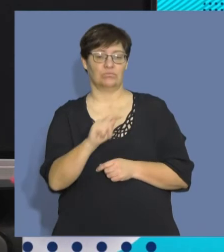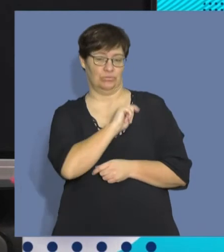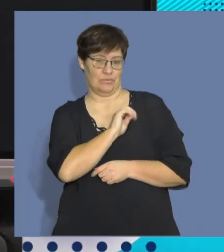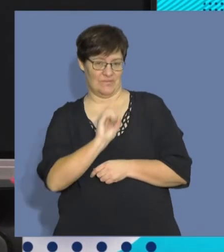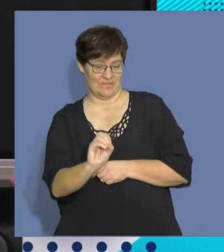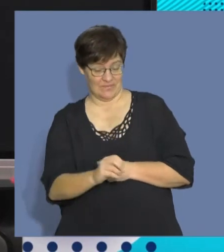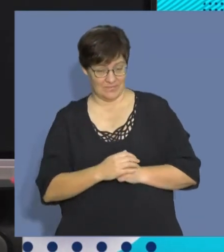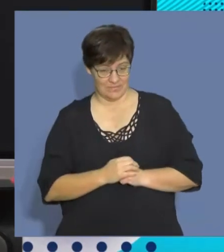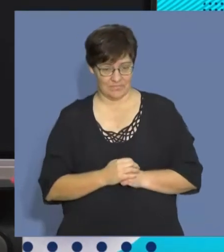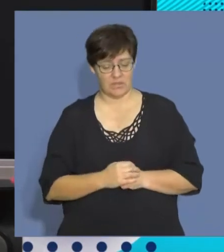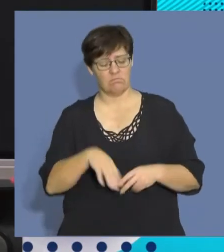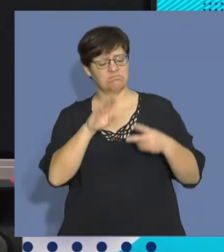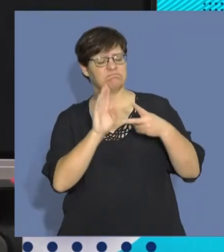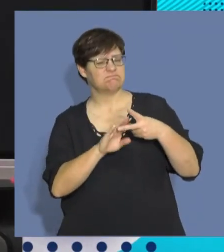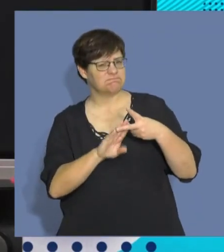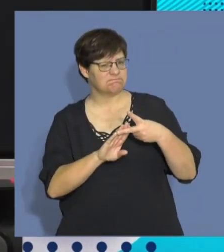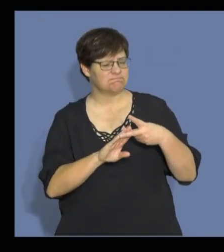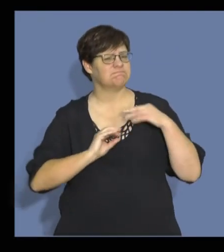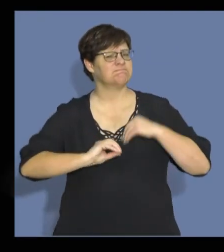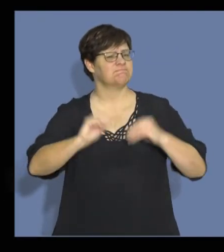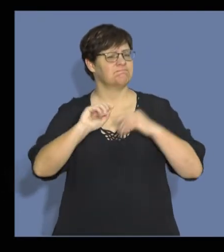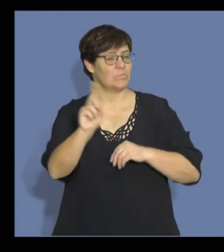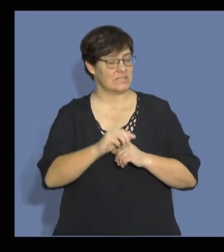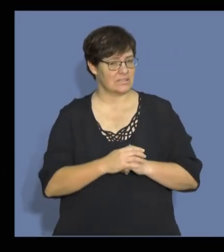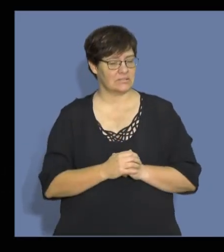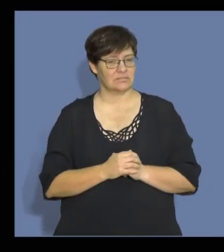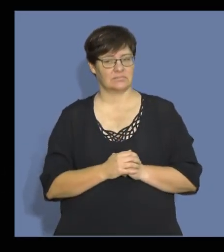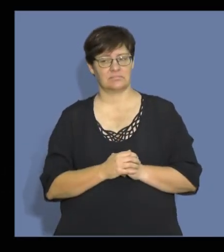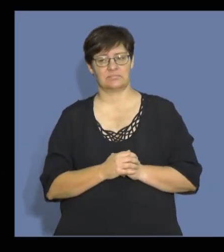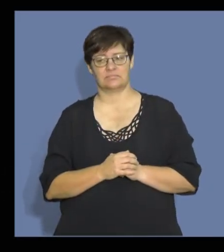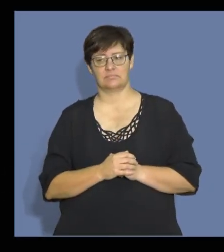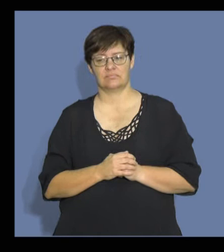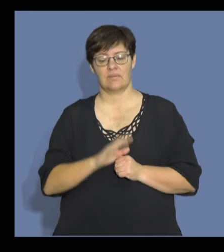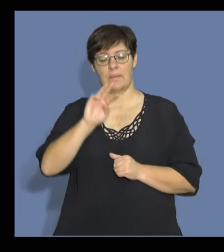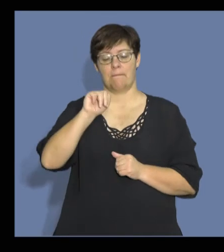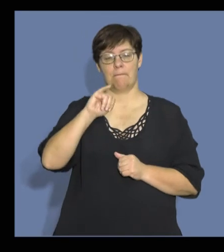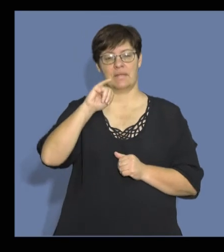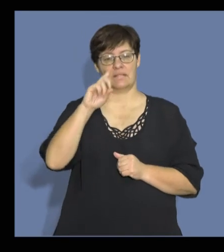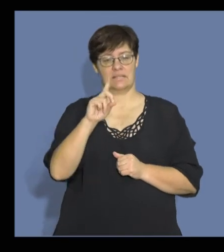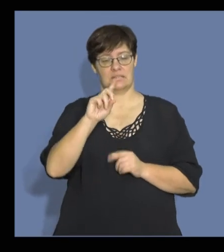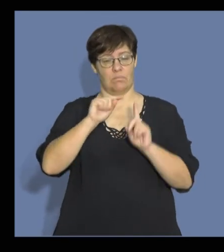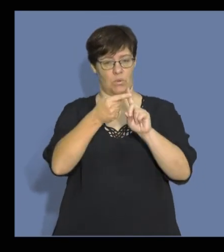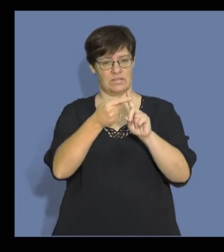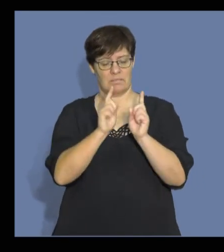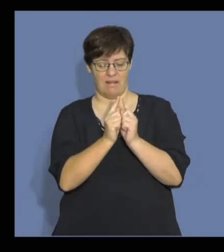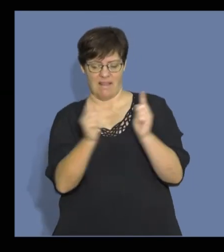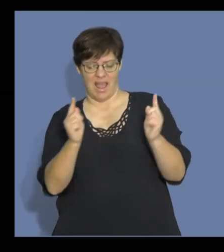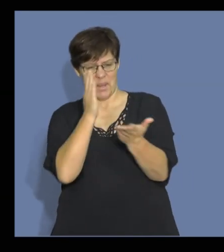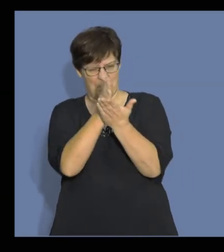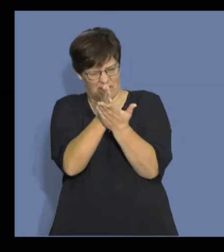is we're going to be talking about the second thing for this lesson, which is the midpoint. All right.